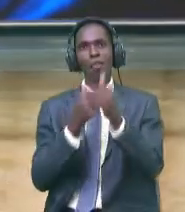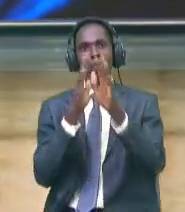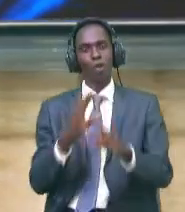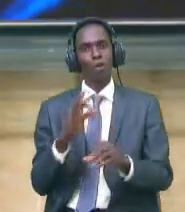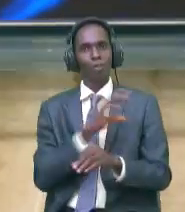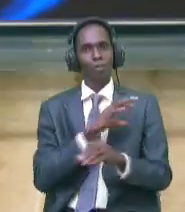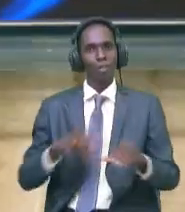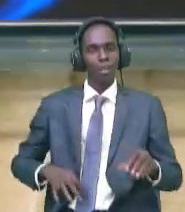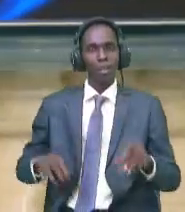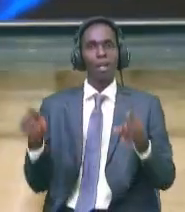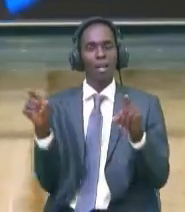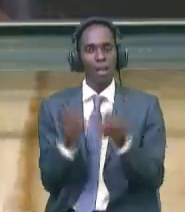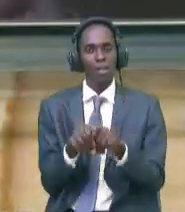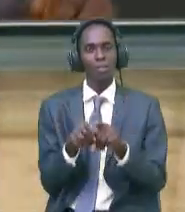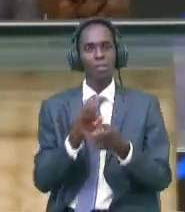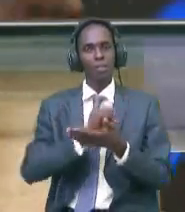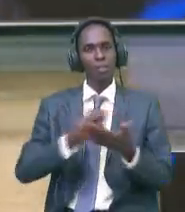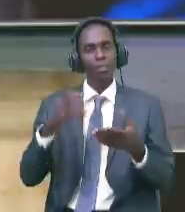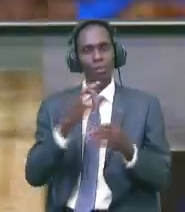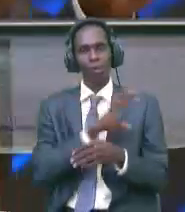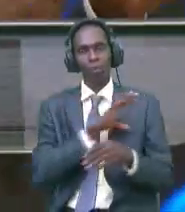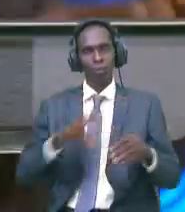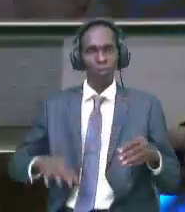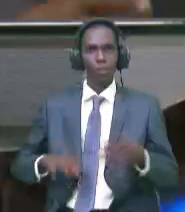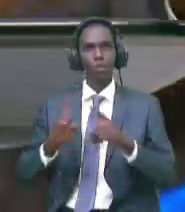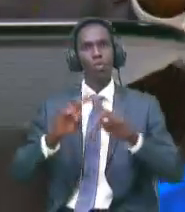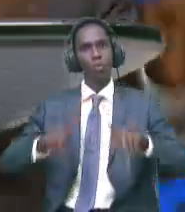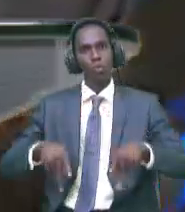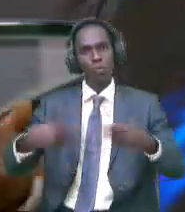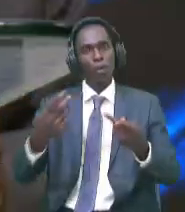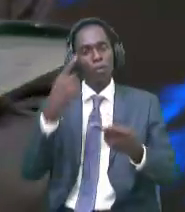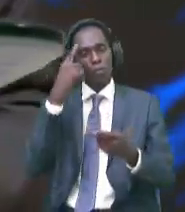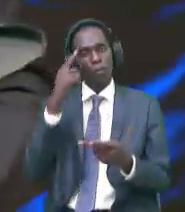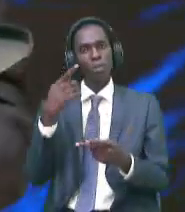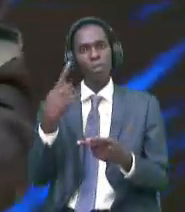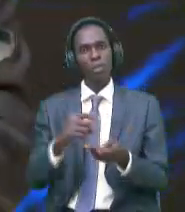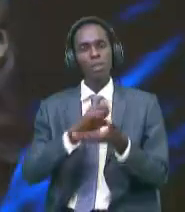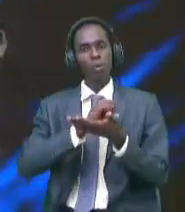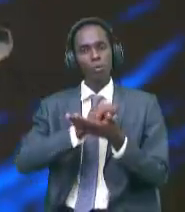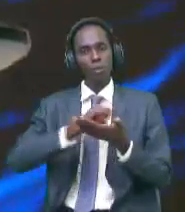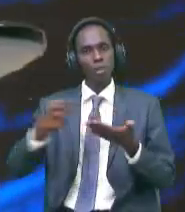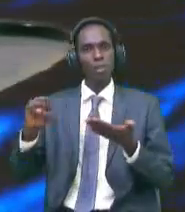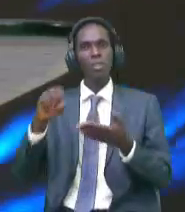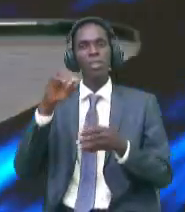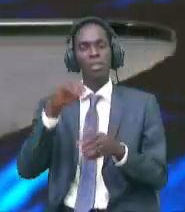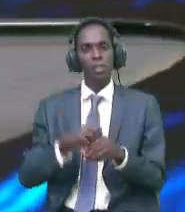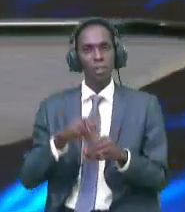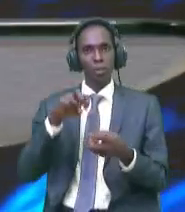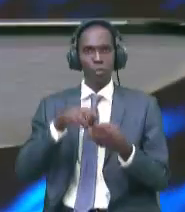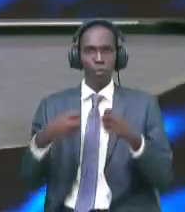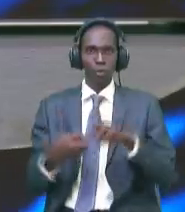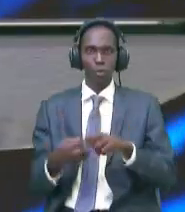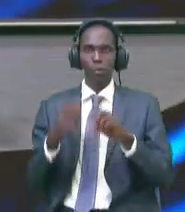saints in Christ, to provide for the saints in a crisis. The collection and